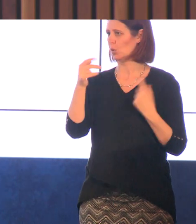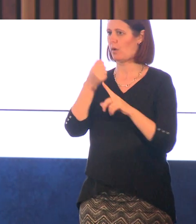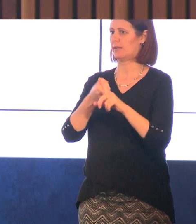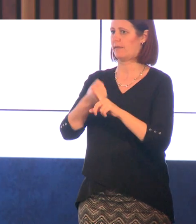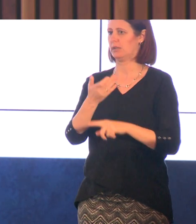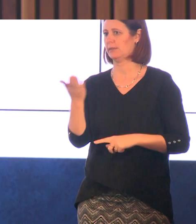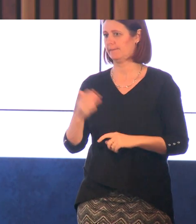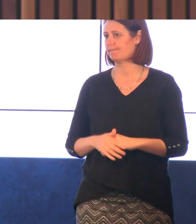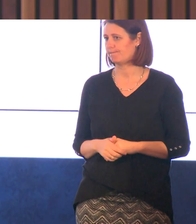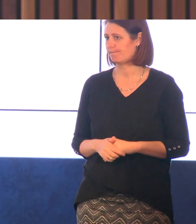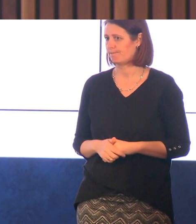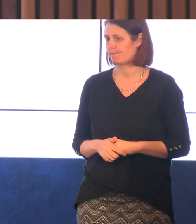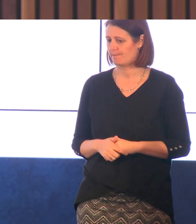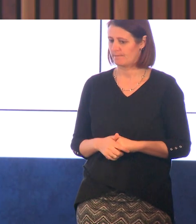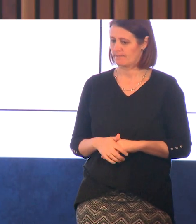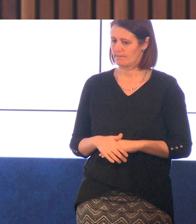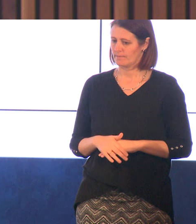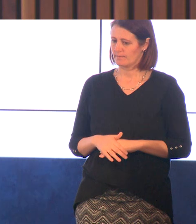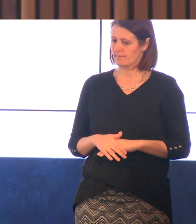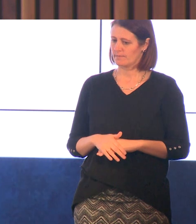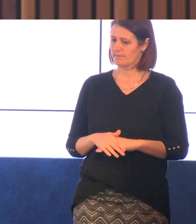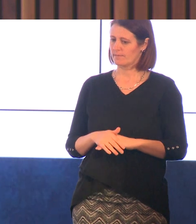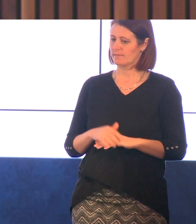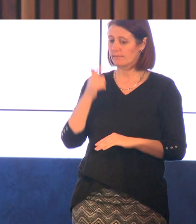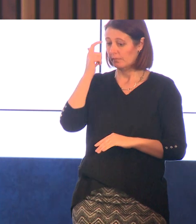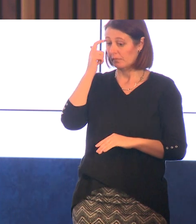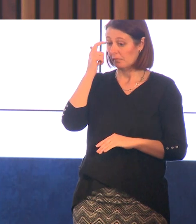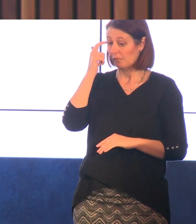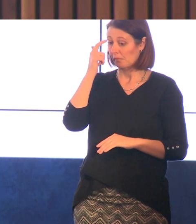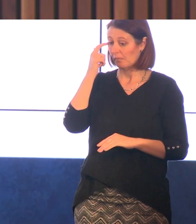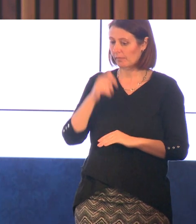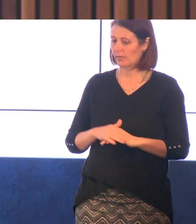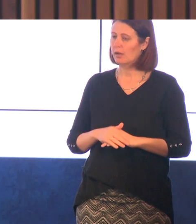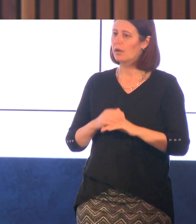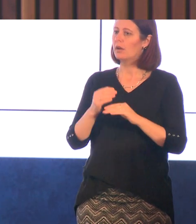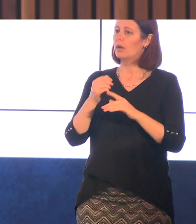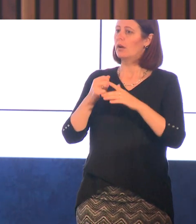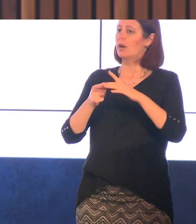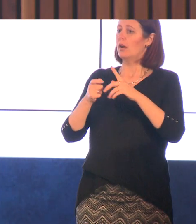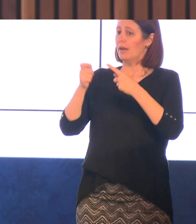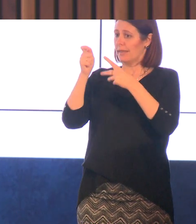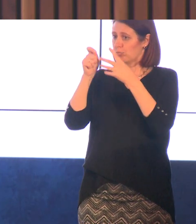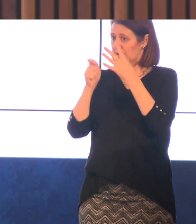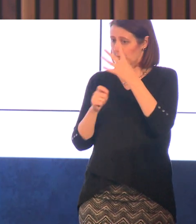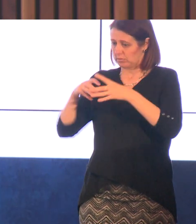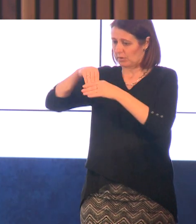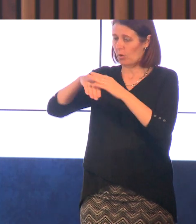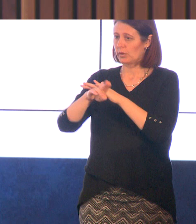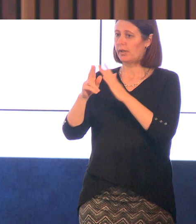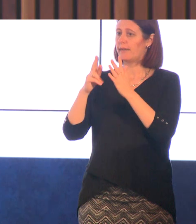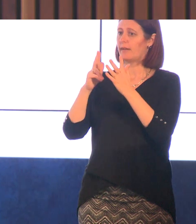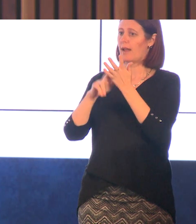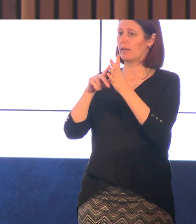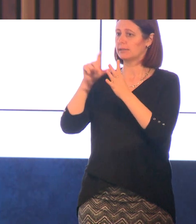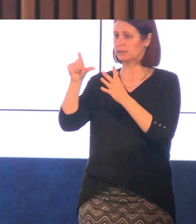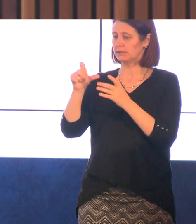advocates. The principles that should underpin local area coordination, and which were present from the